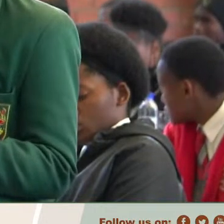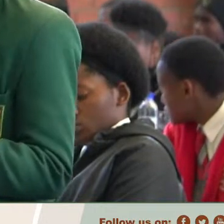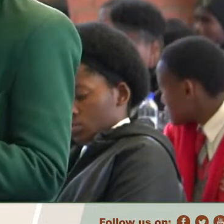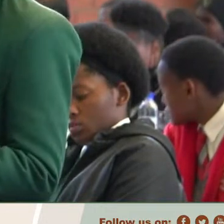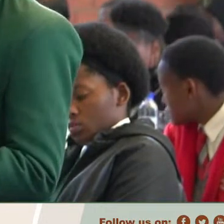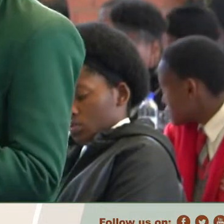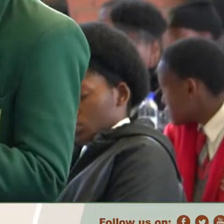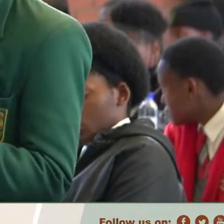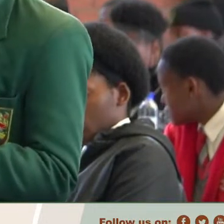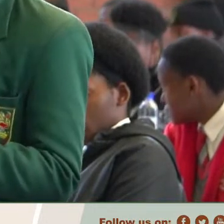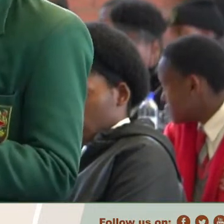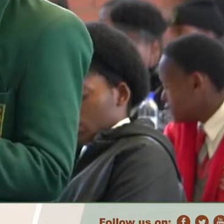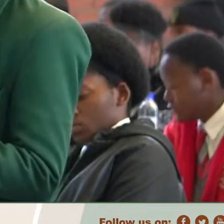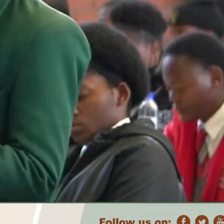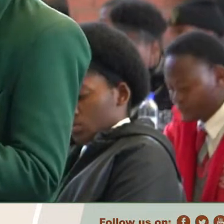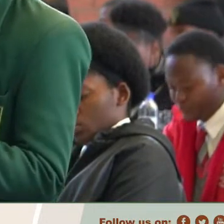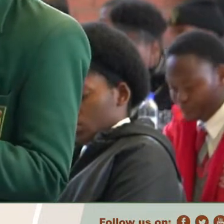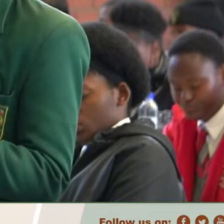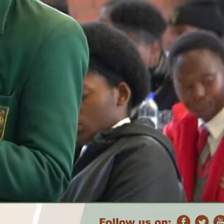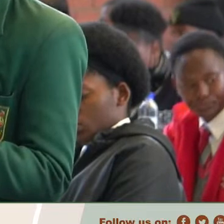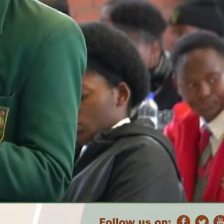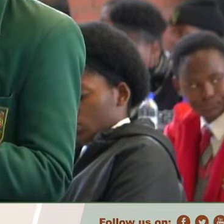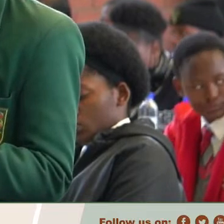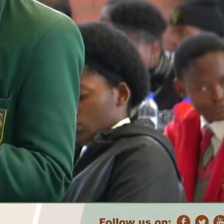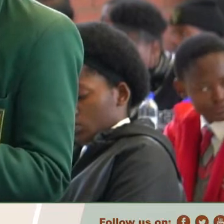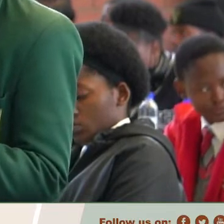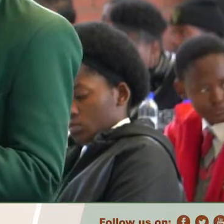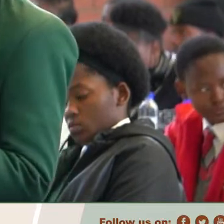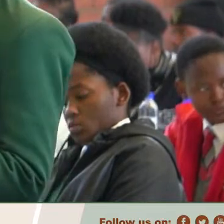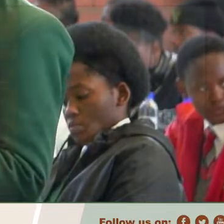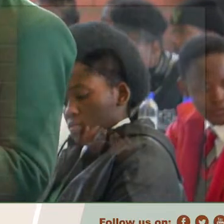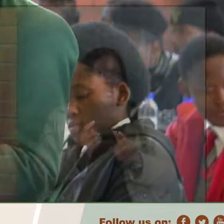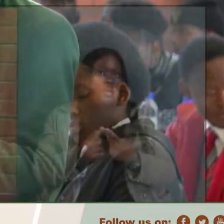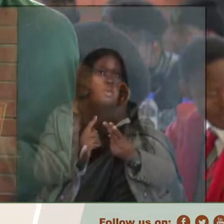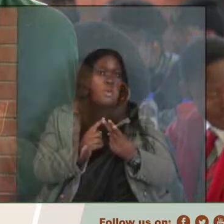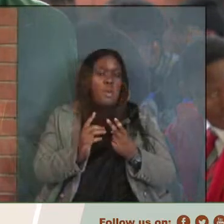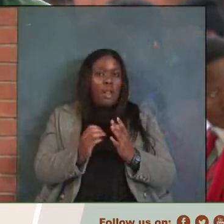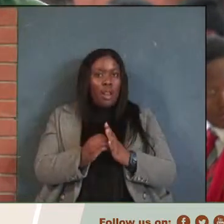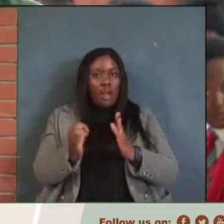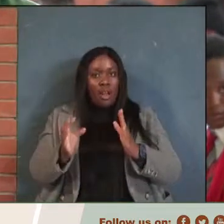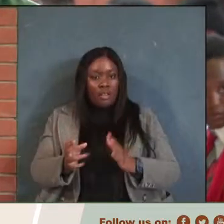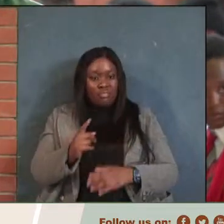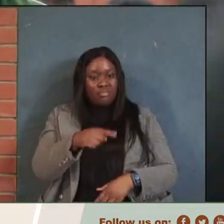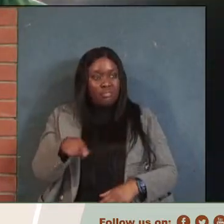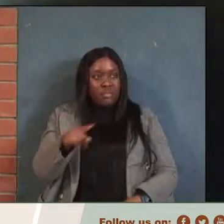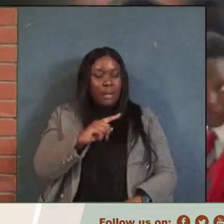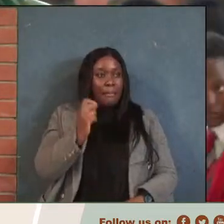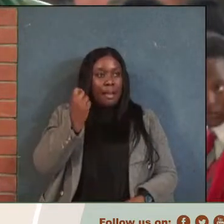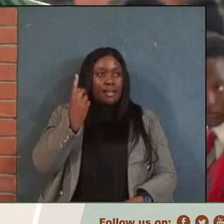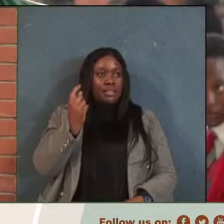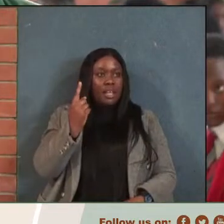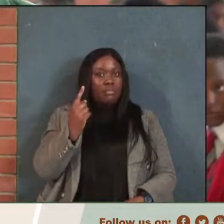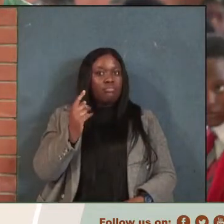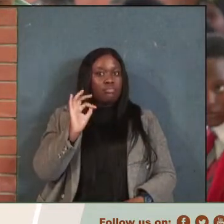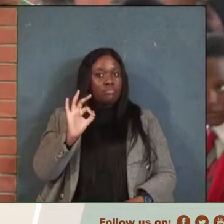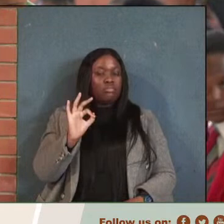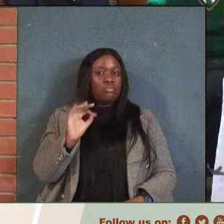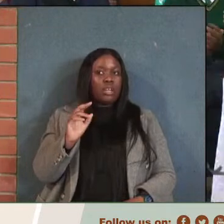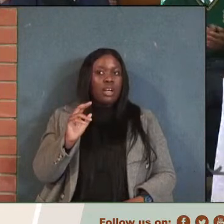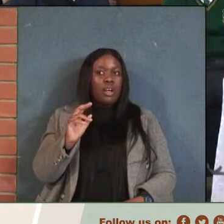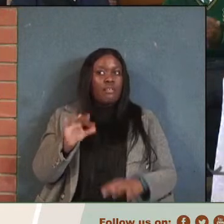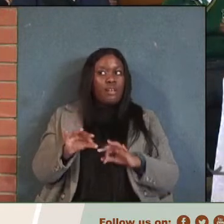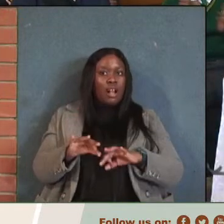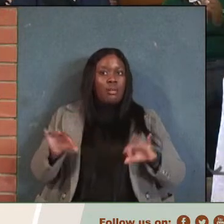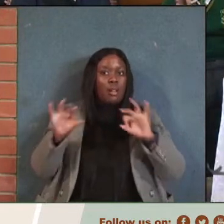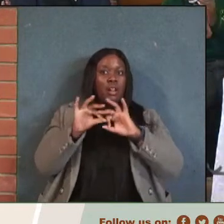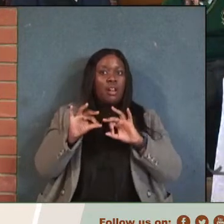funds to learners or schools that do not understand that. Oh. Thank